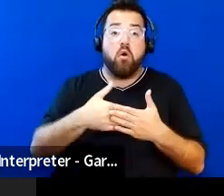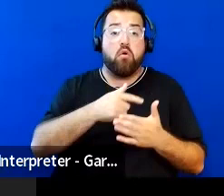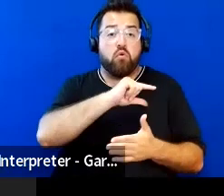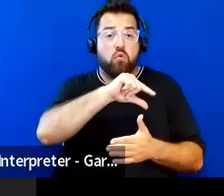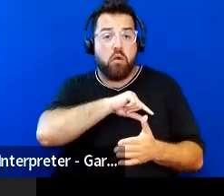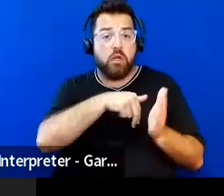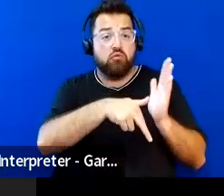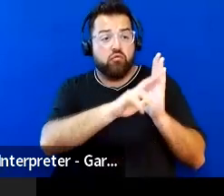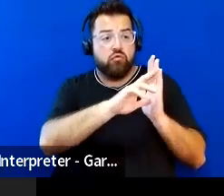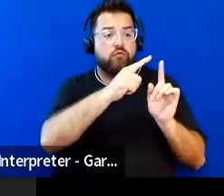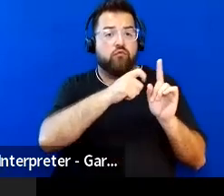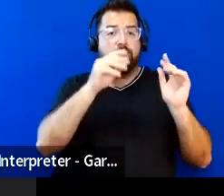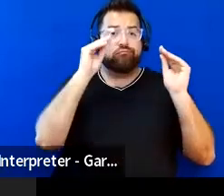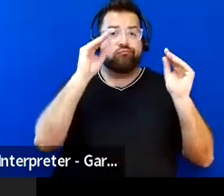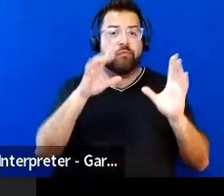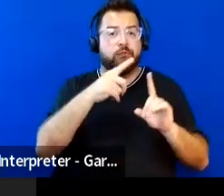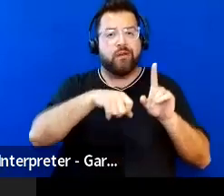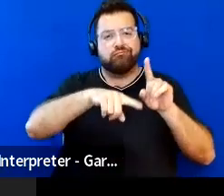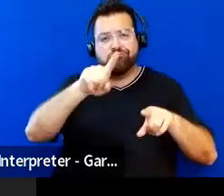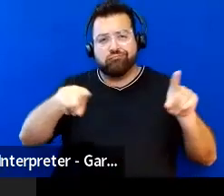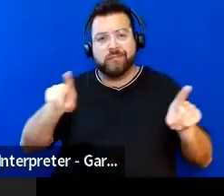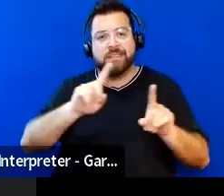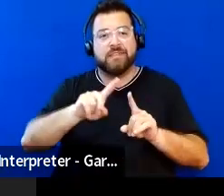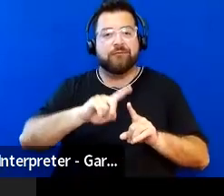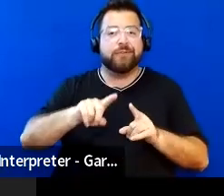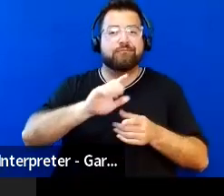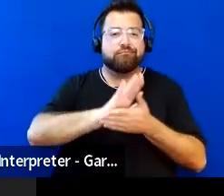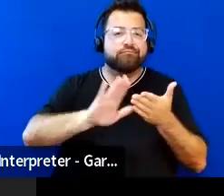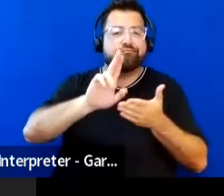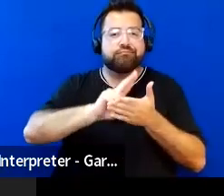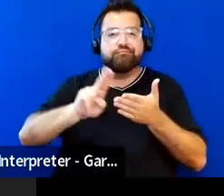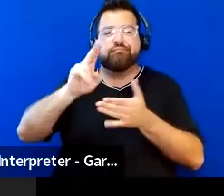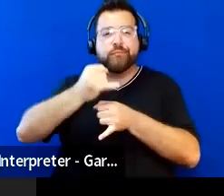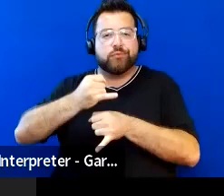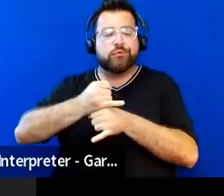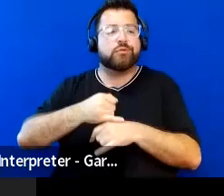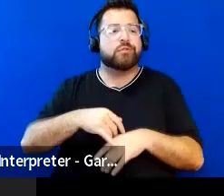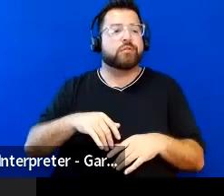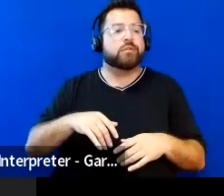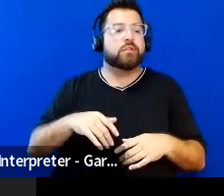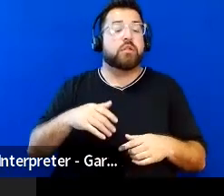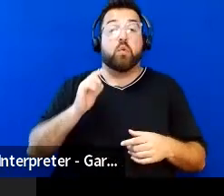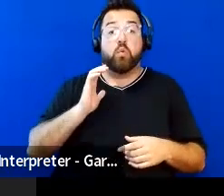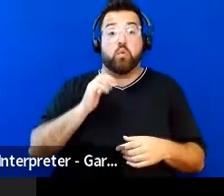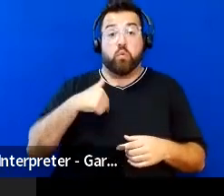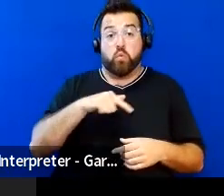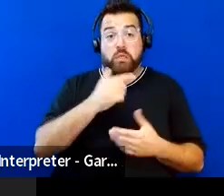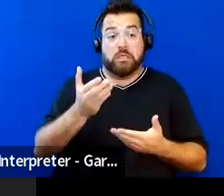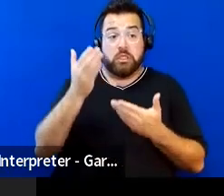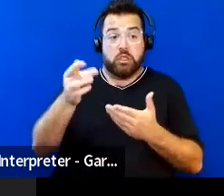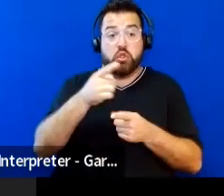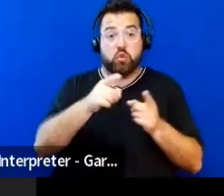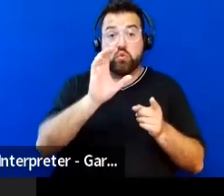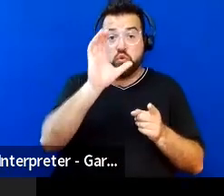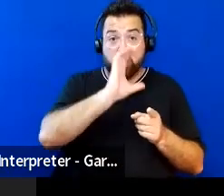of institutions. And our suggestion is to browse by subject or search by